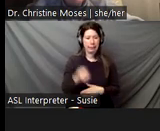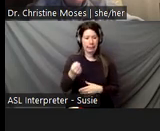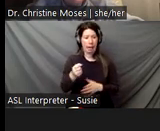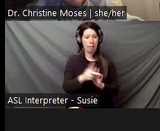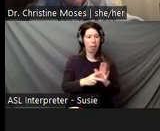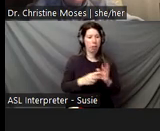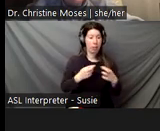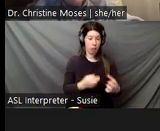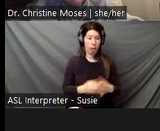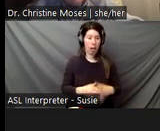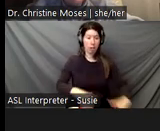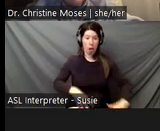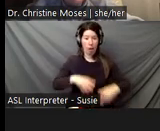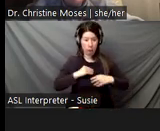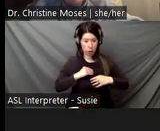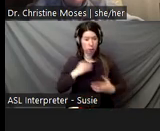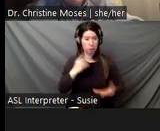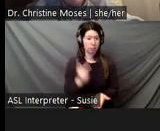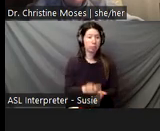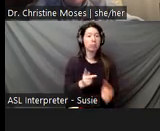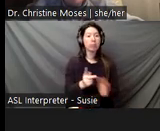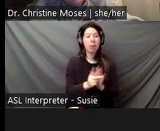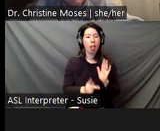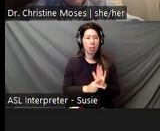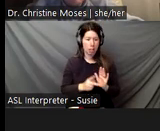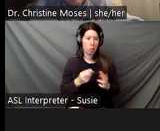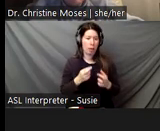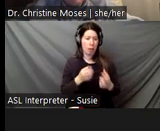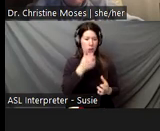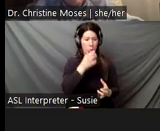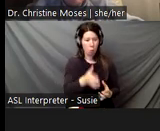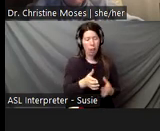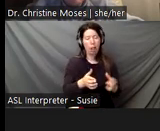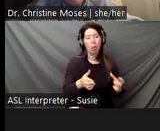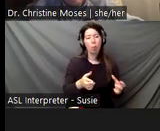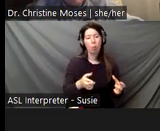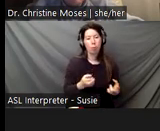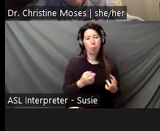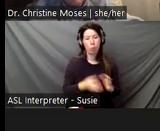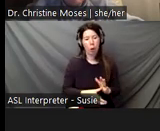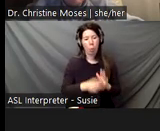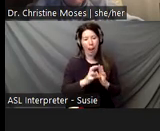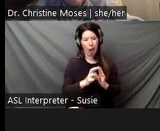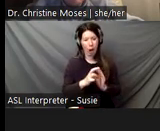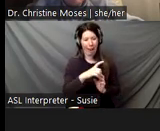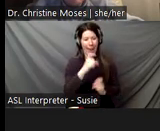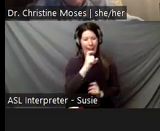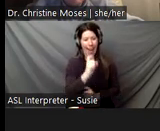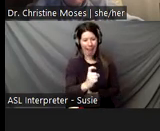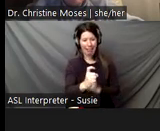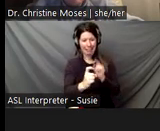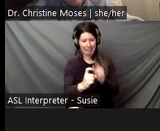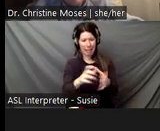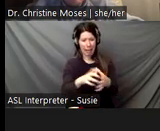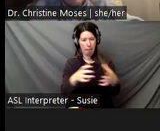Adoption policy recommendations shall require X. Oh, votes, okay, yeah. If a policy recommendation is